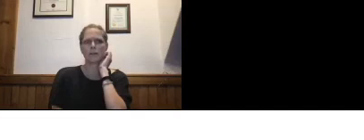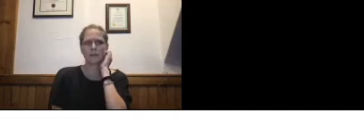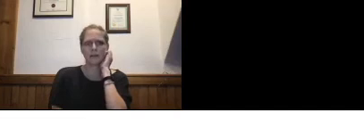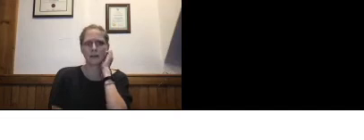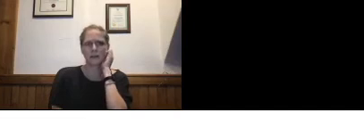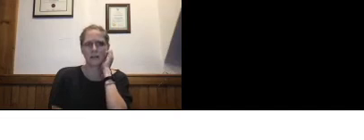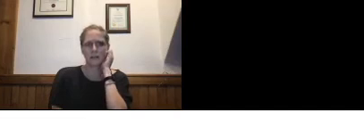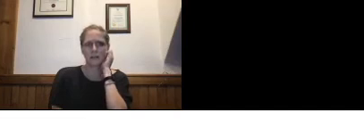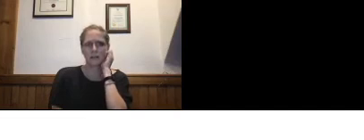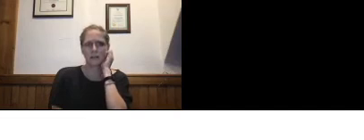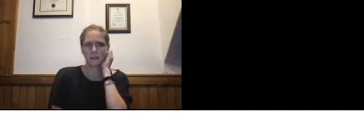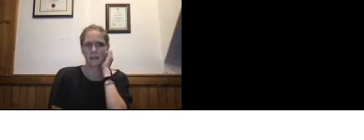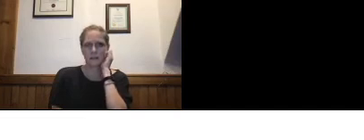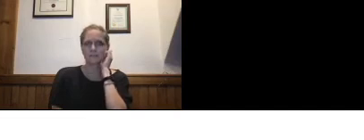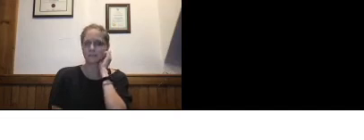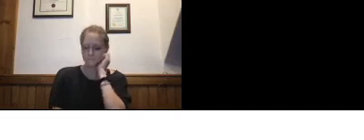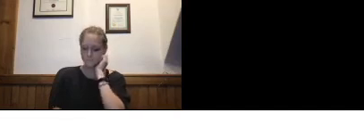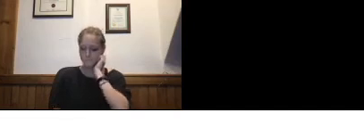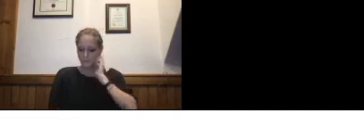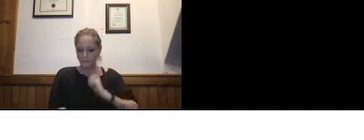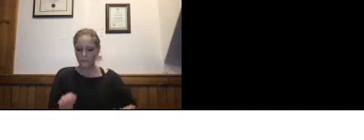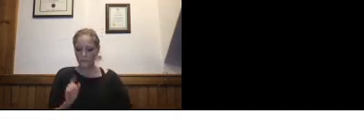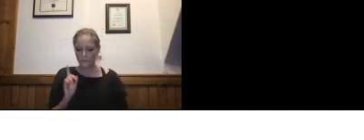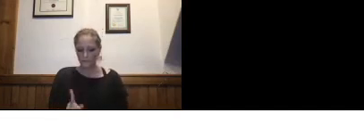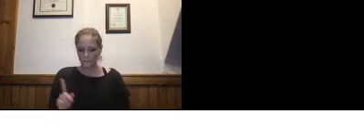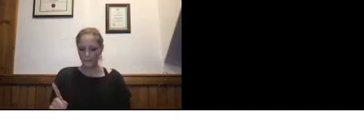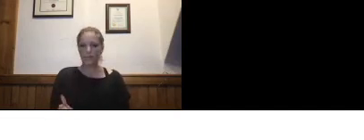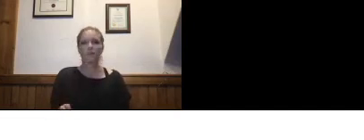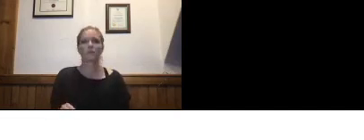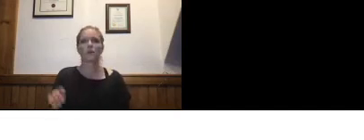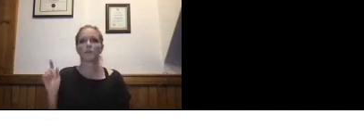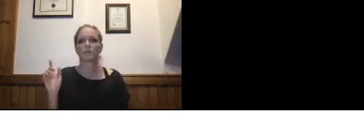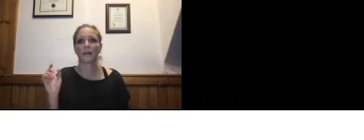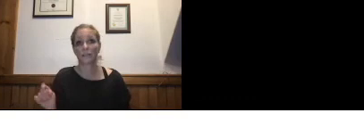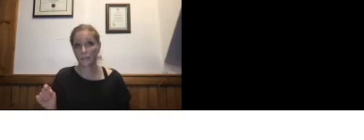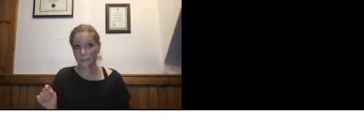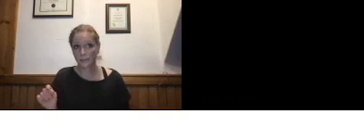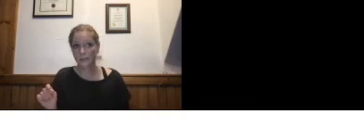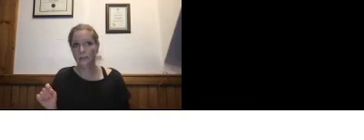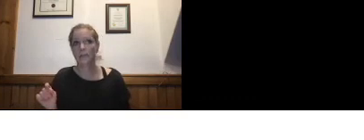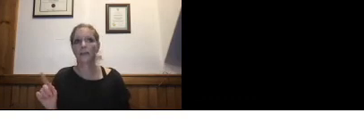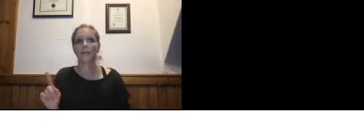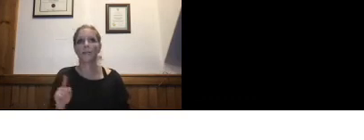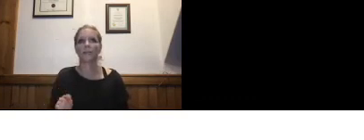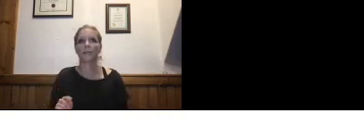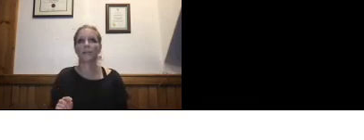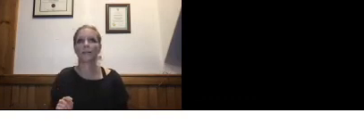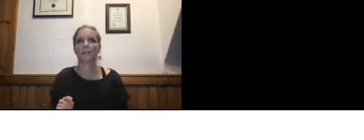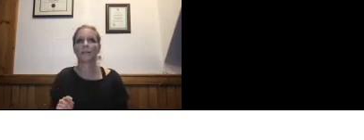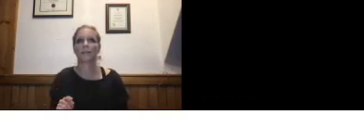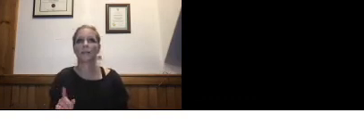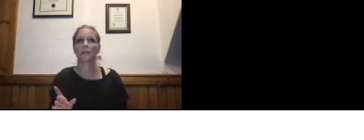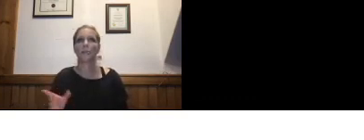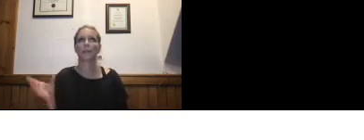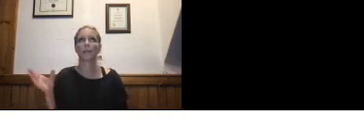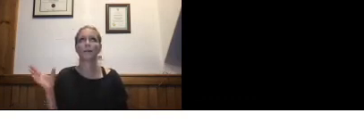There are sites all across Canada. So there's Enroll HD. There's also HD Clarity. HD Clarity